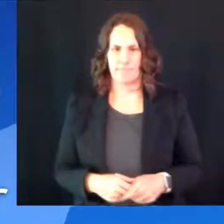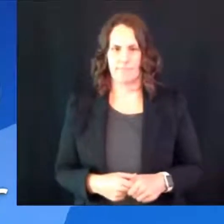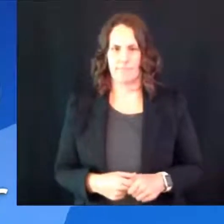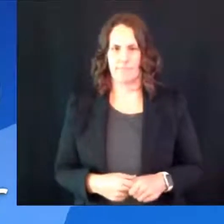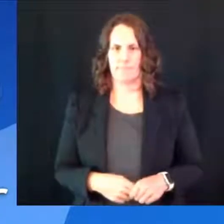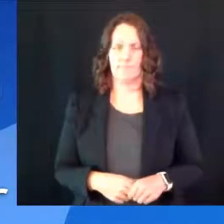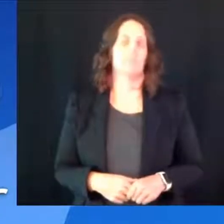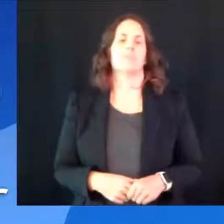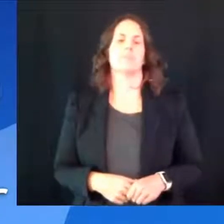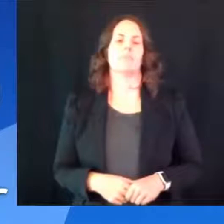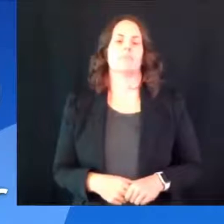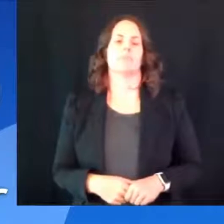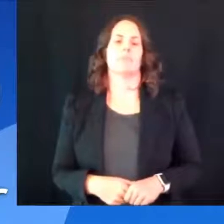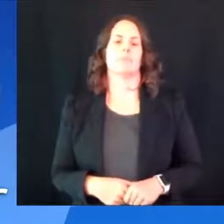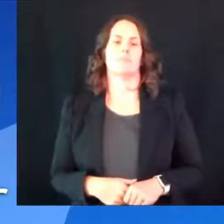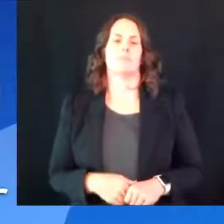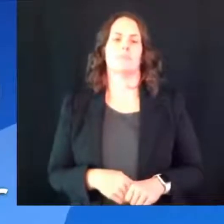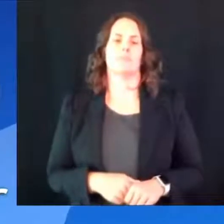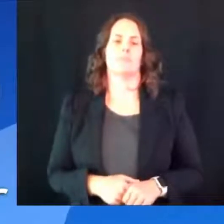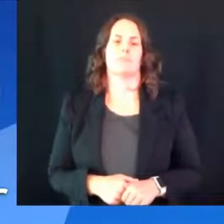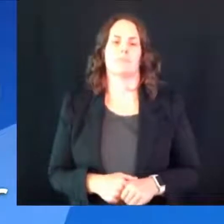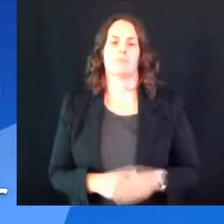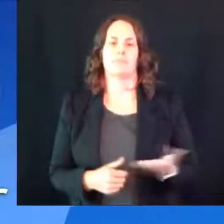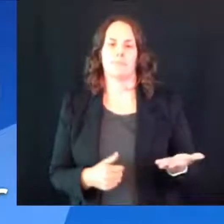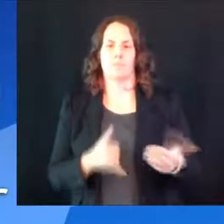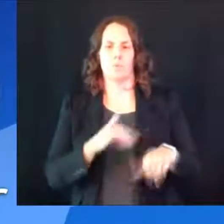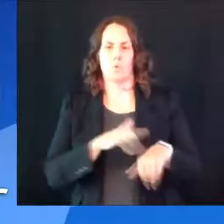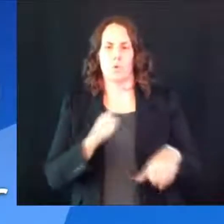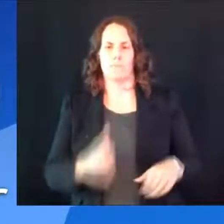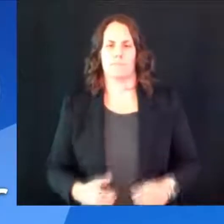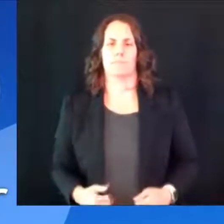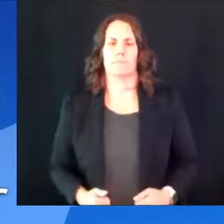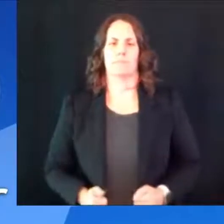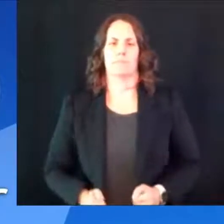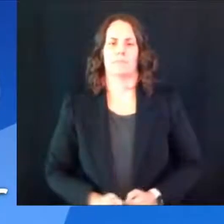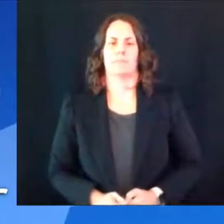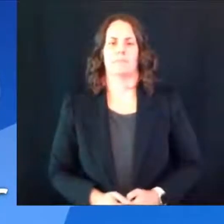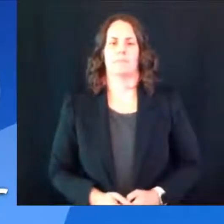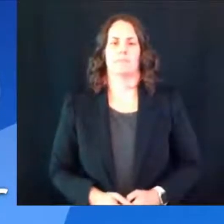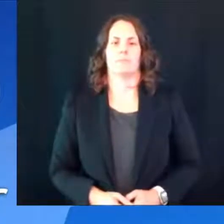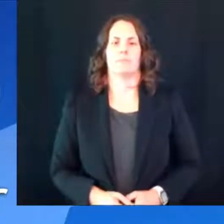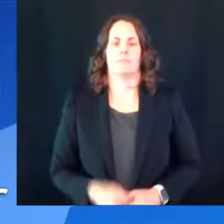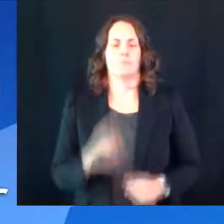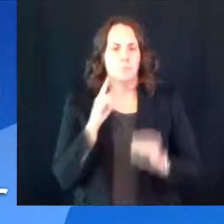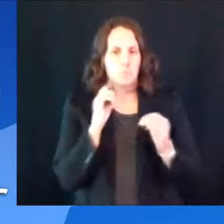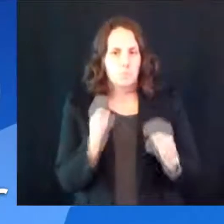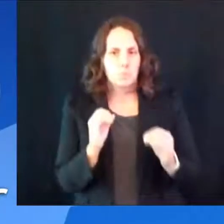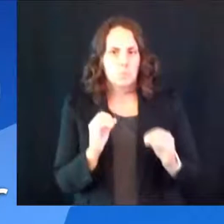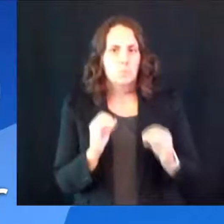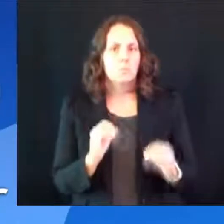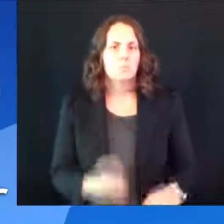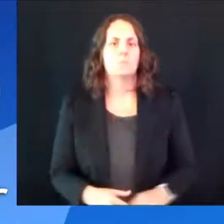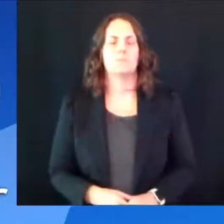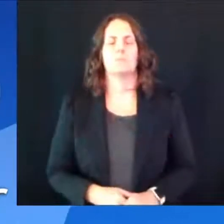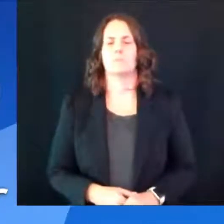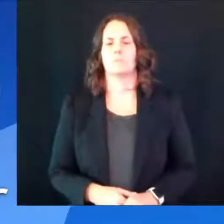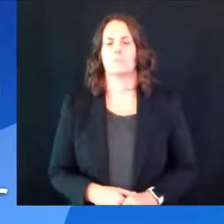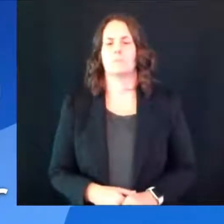And a reminder, *6 to mute and unmute your phone. The next question to Madeline Anderson at Fox 6.